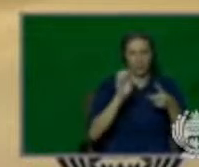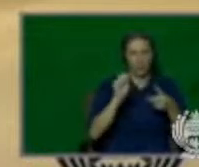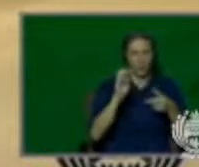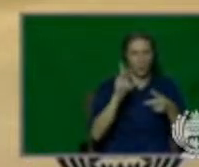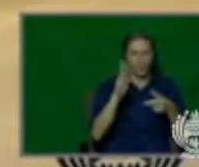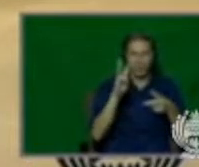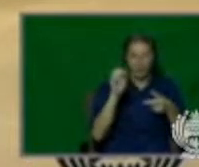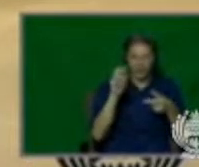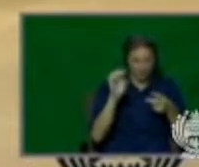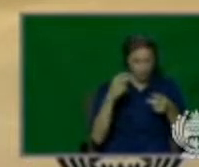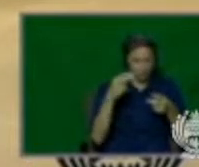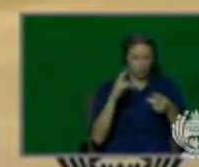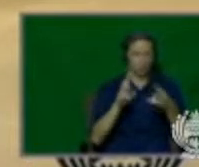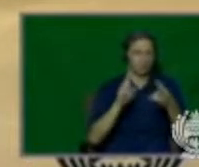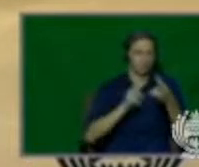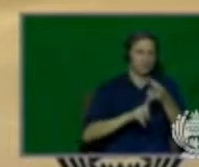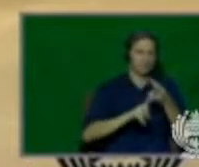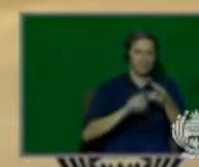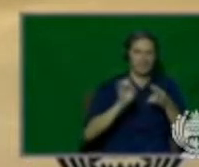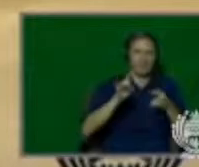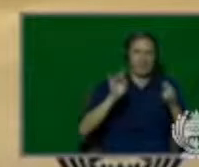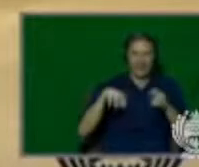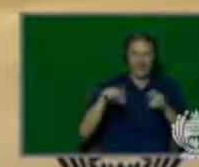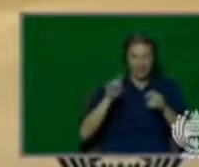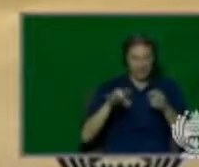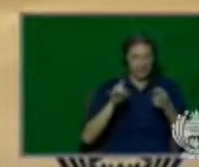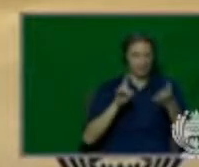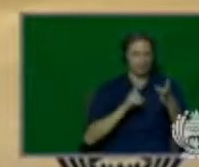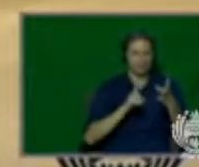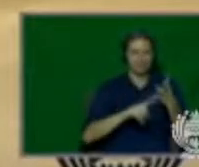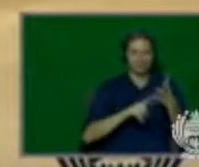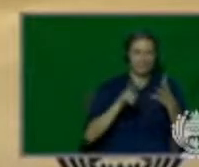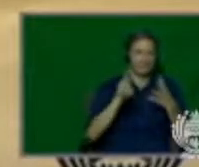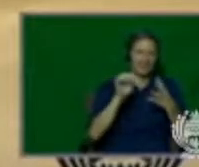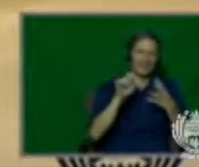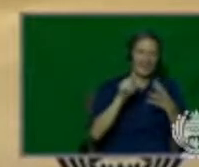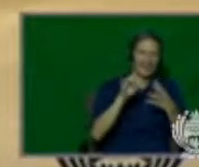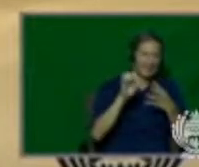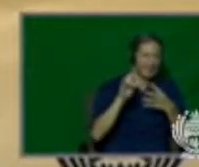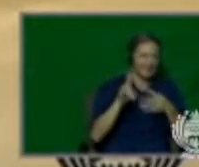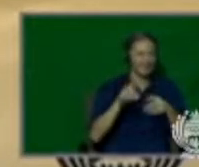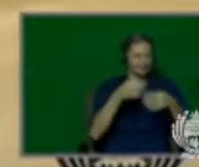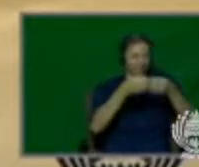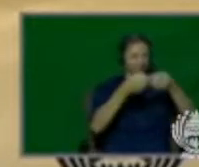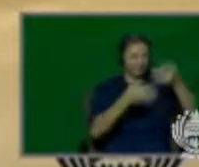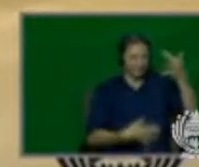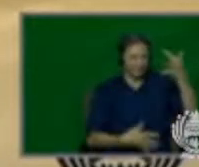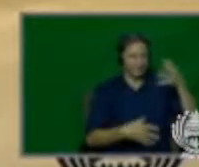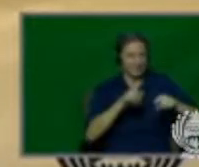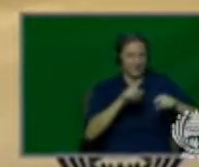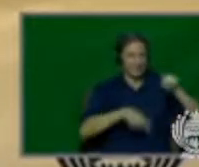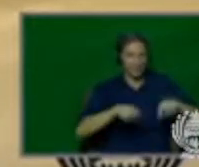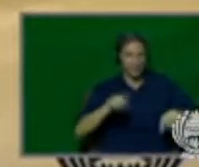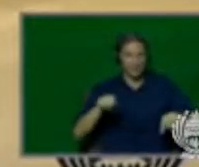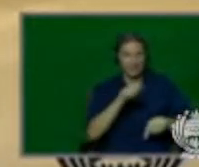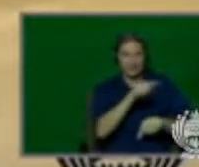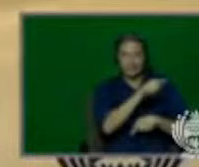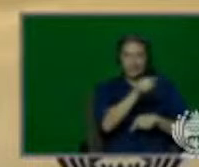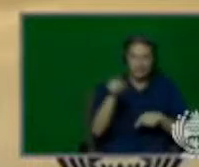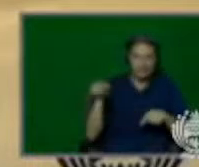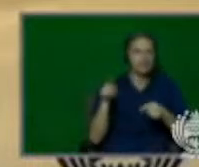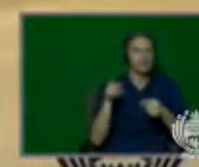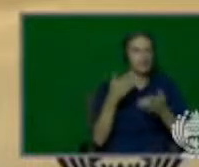Motherwell, Khayelitsha, Naledi, to name but a few,